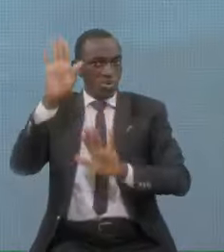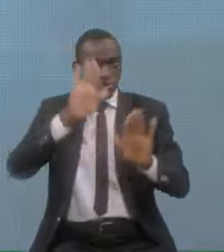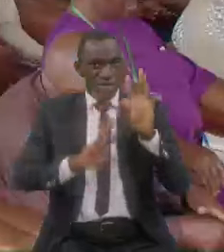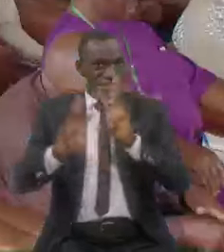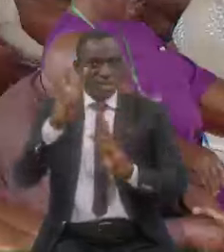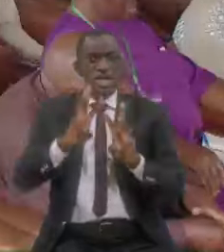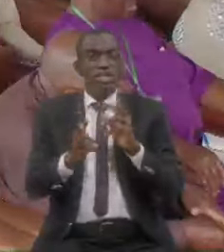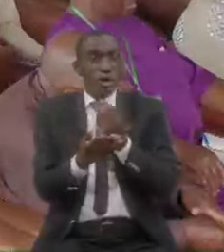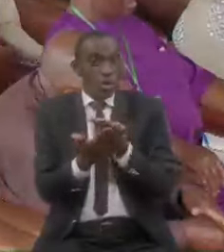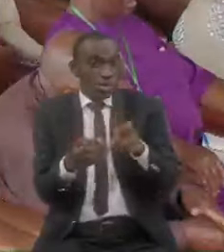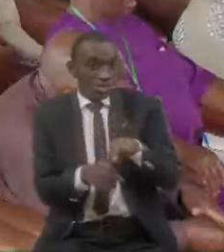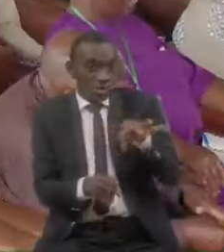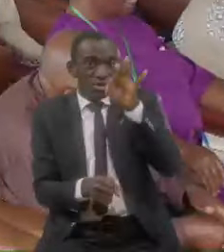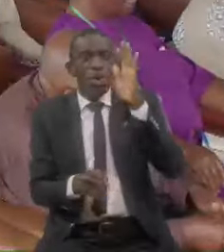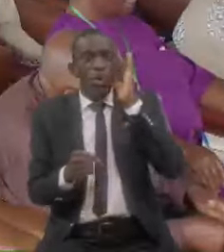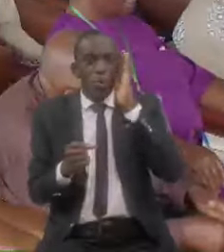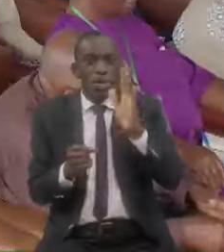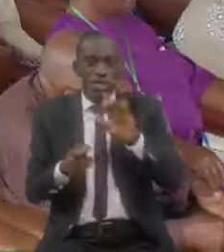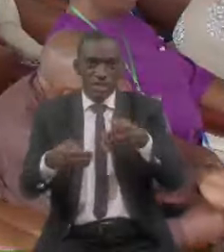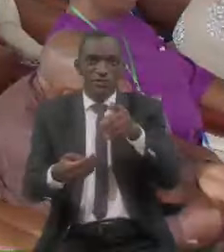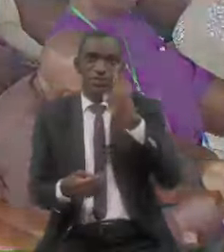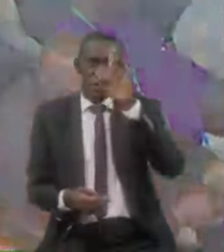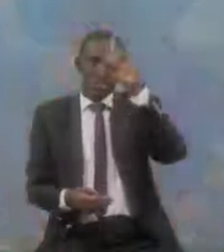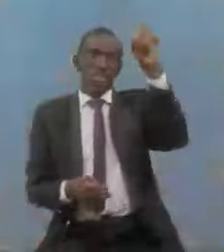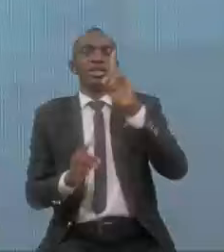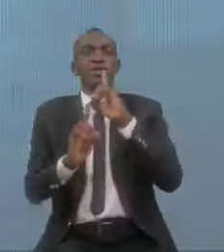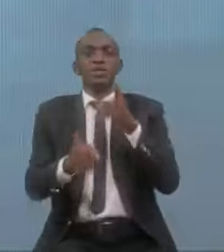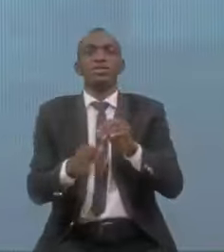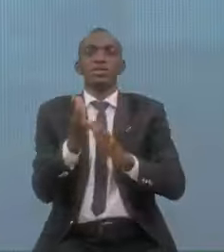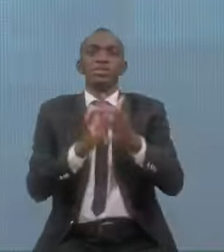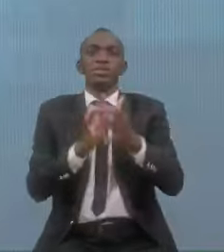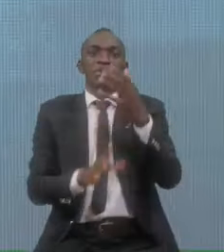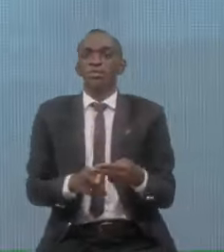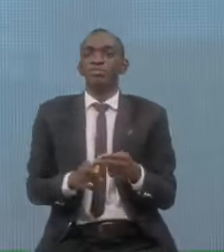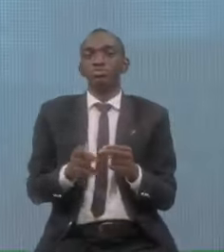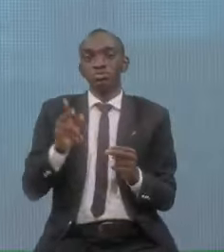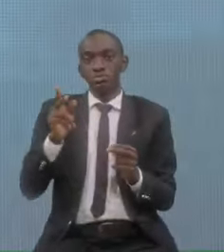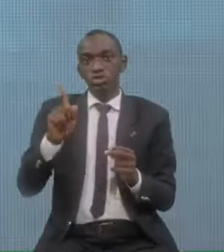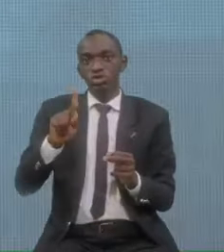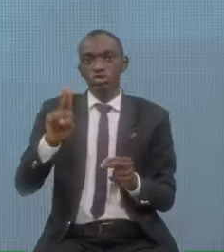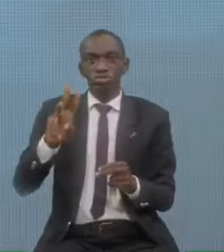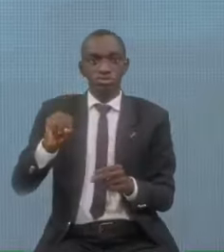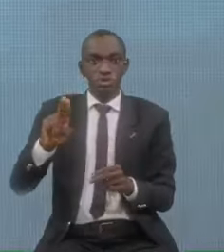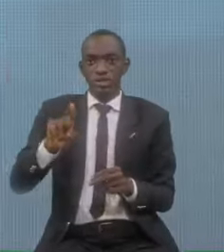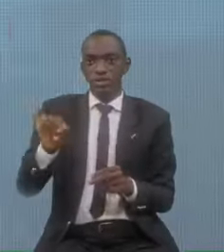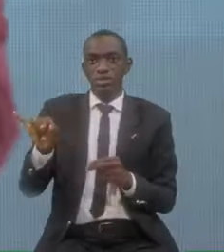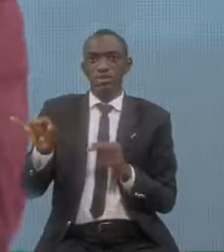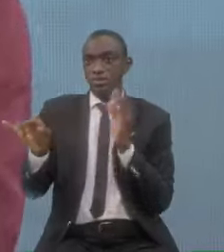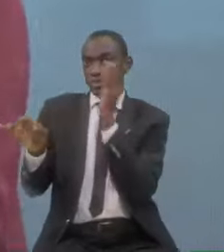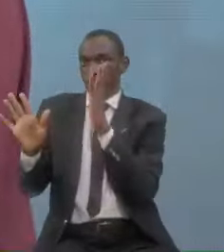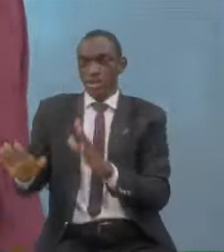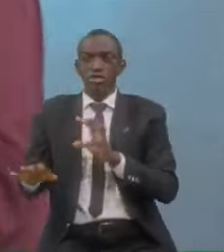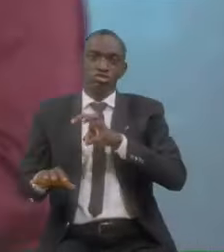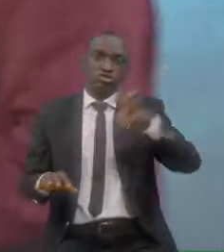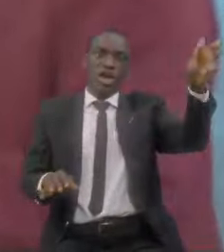you. Well, in Portsmouth, that's in England, and